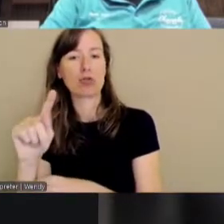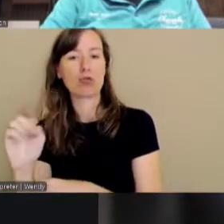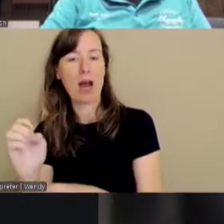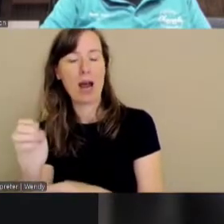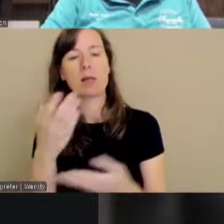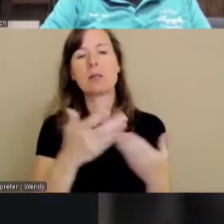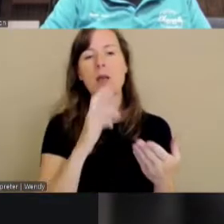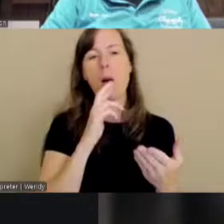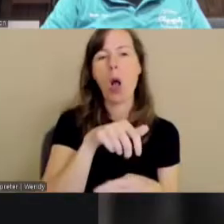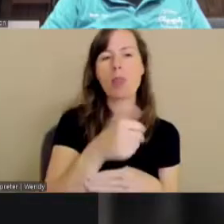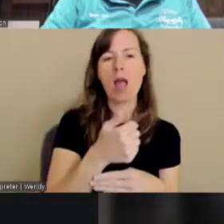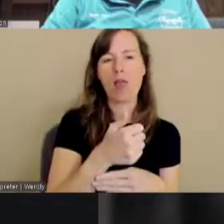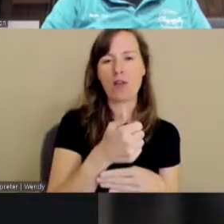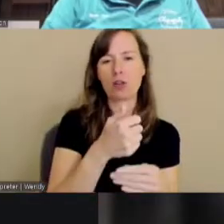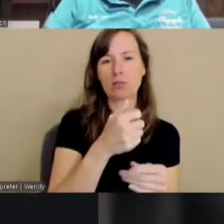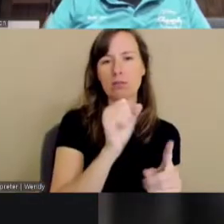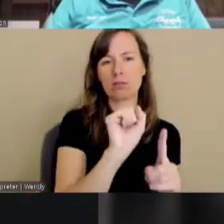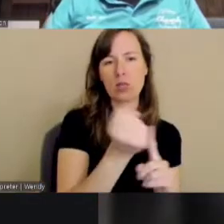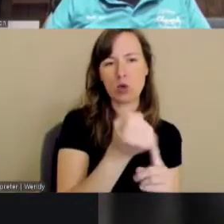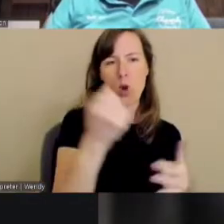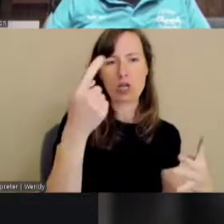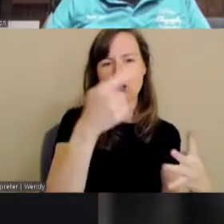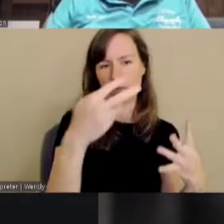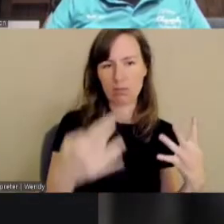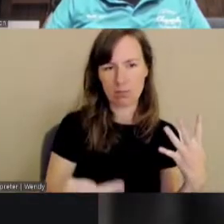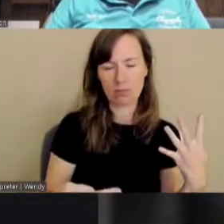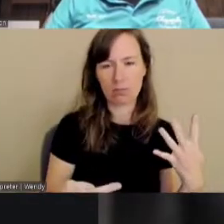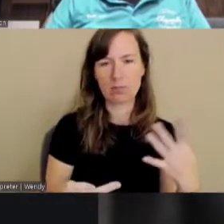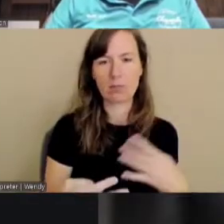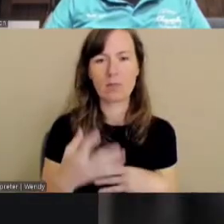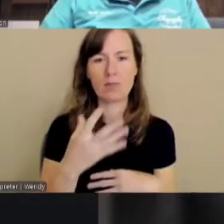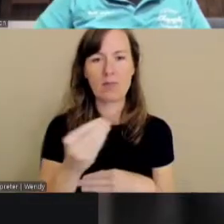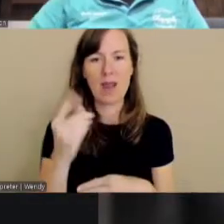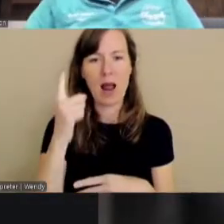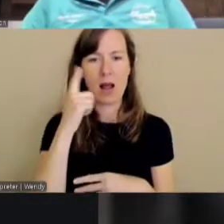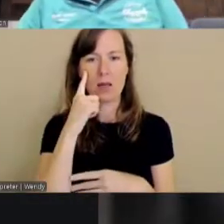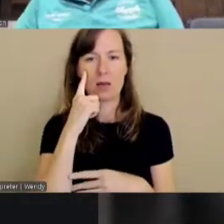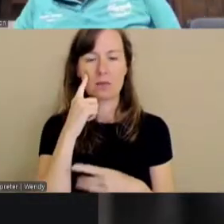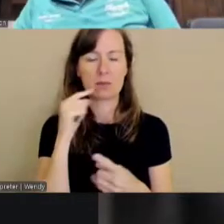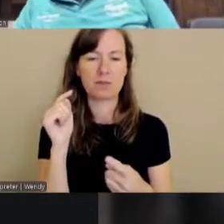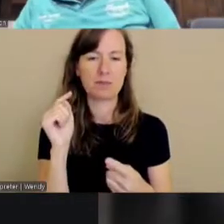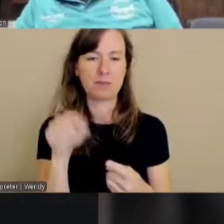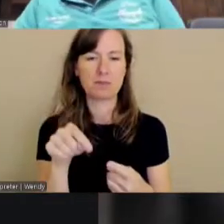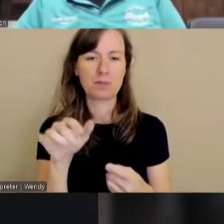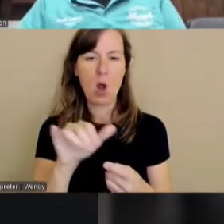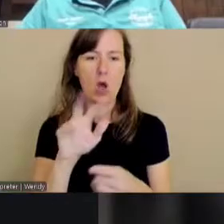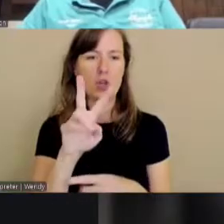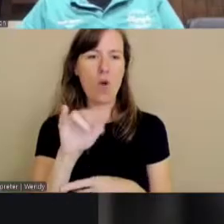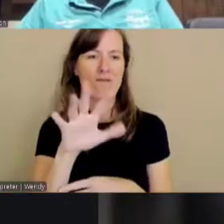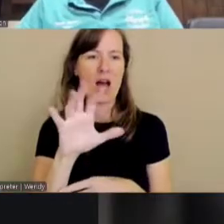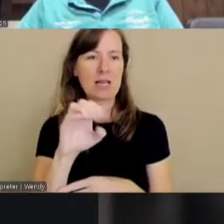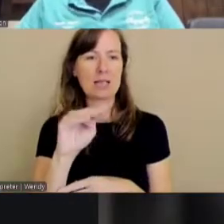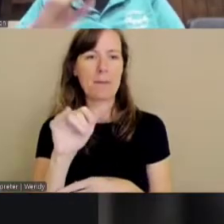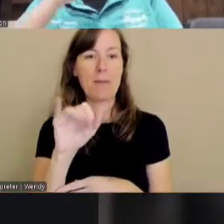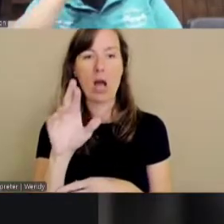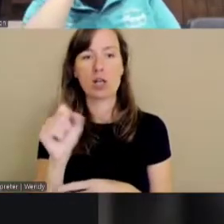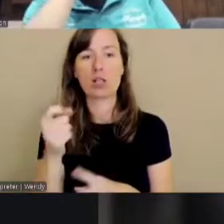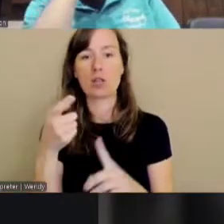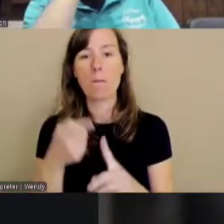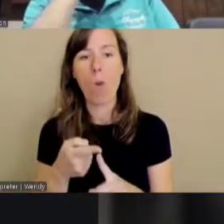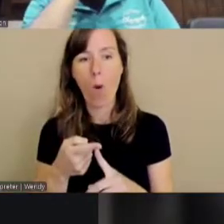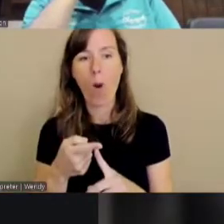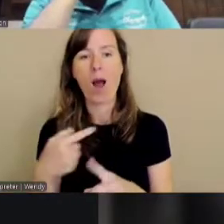listed. It's a long list. And I think this was also the vice mayor's point that we do have to have